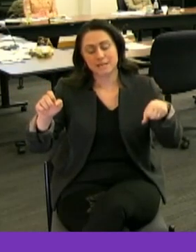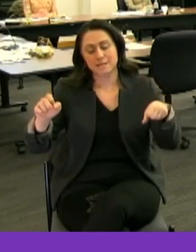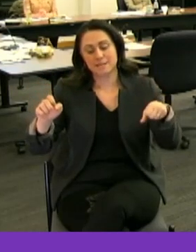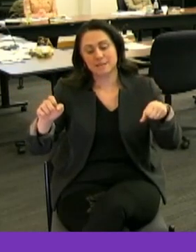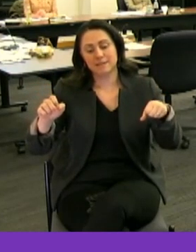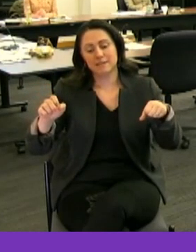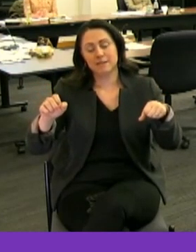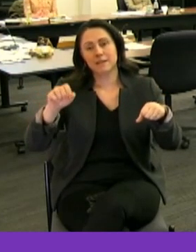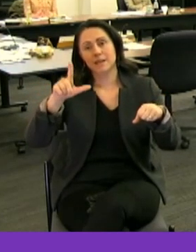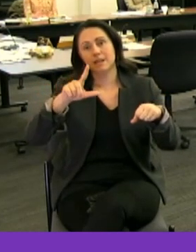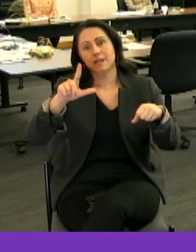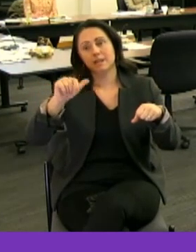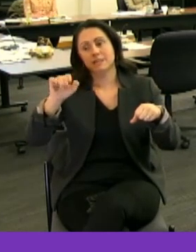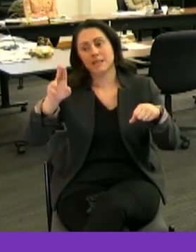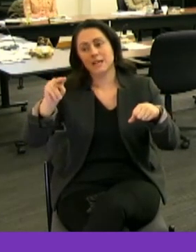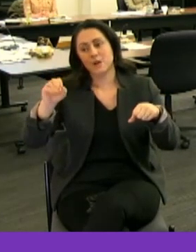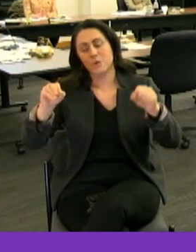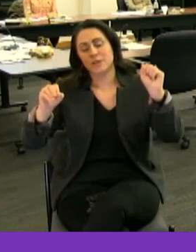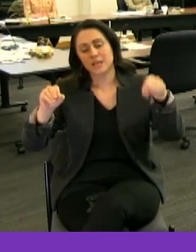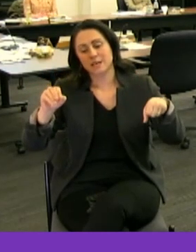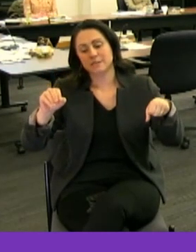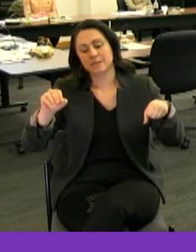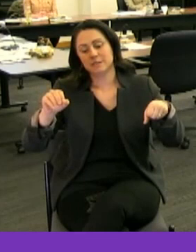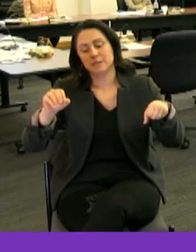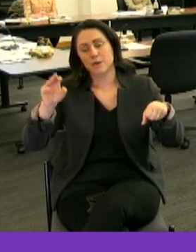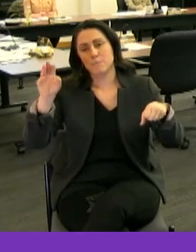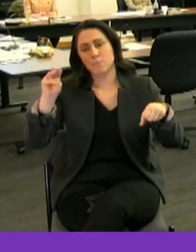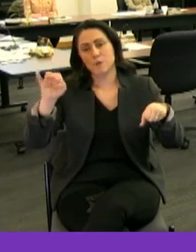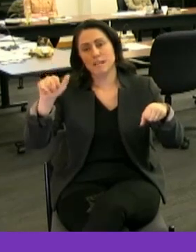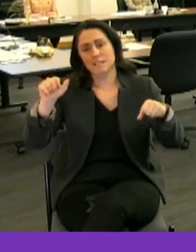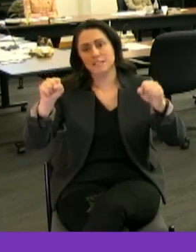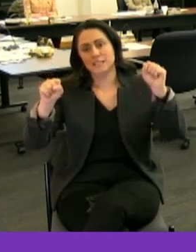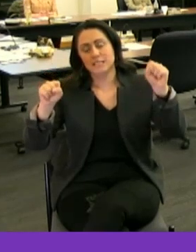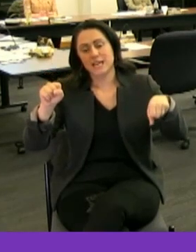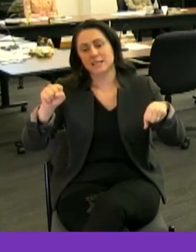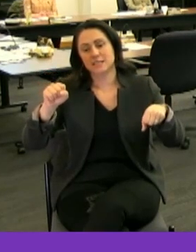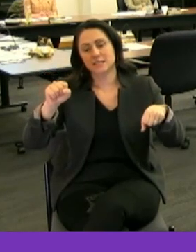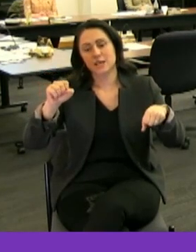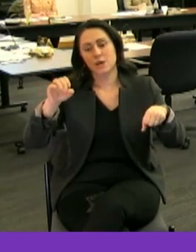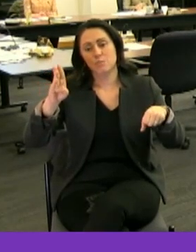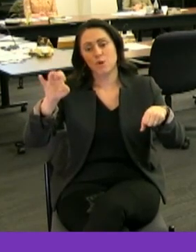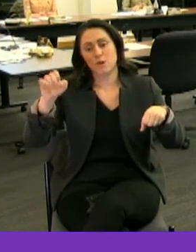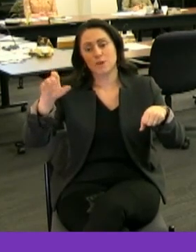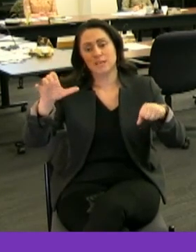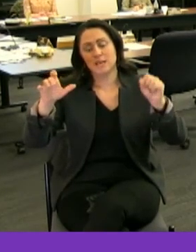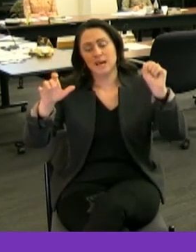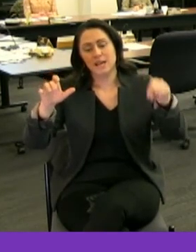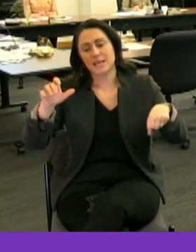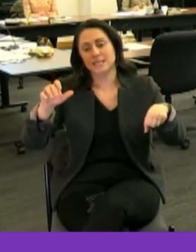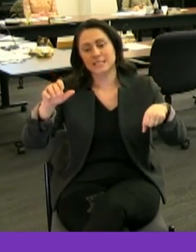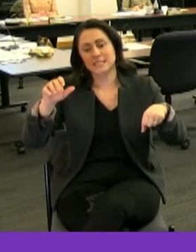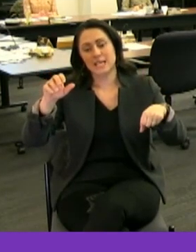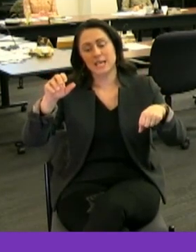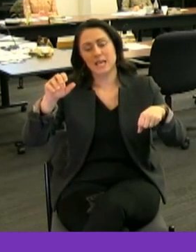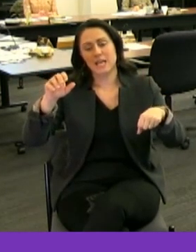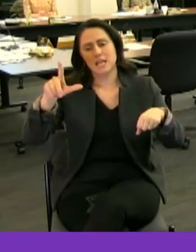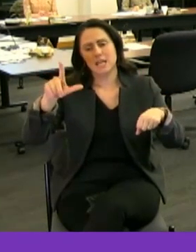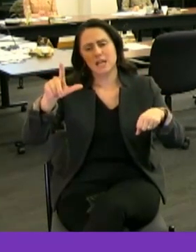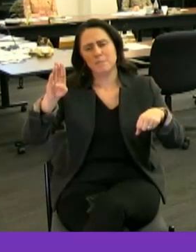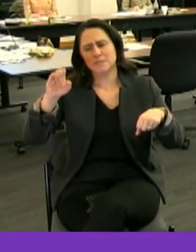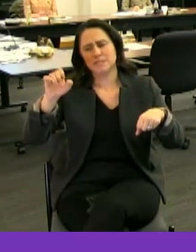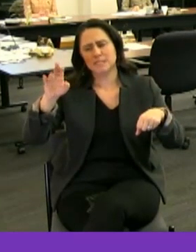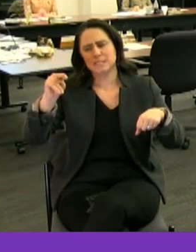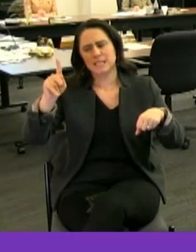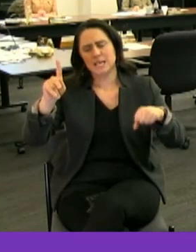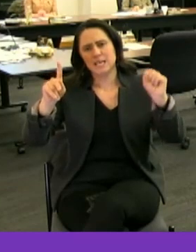Yes. Lozano? Yes. Morales? Yes. Roderick? Aye. Budzinski? Yes. And O'Connell?